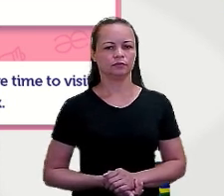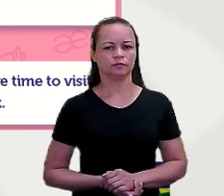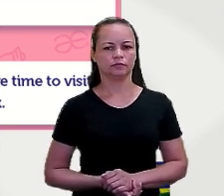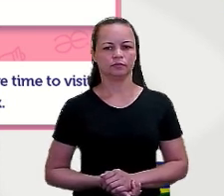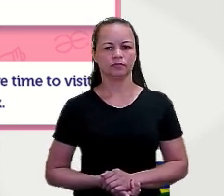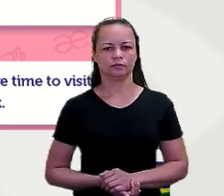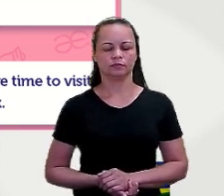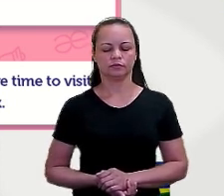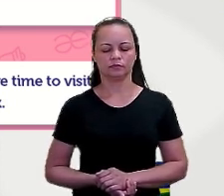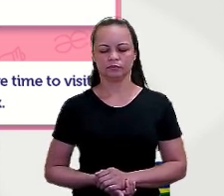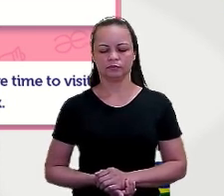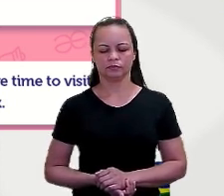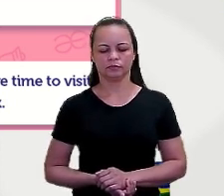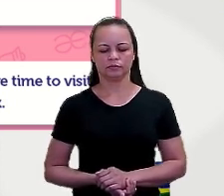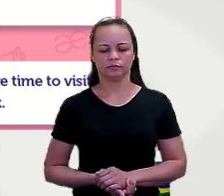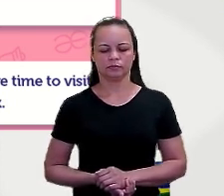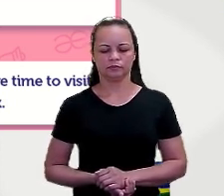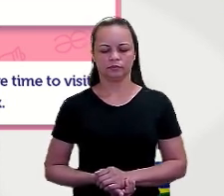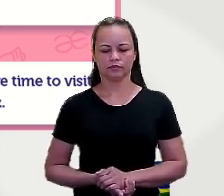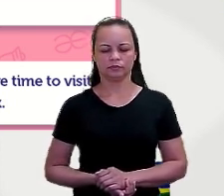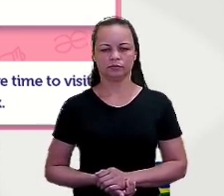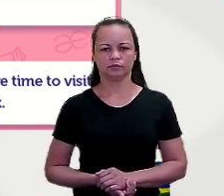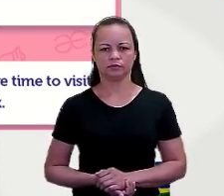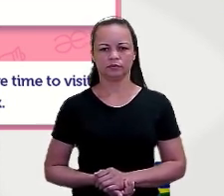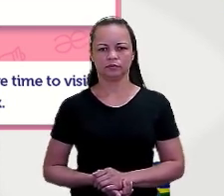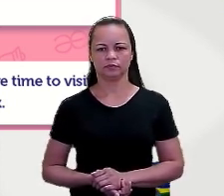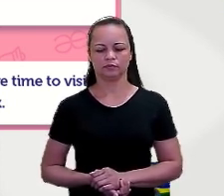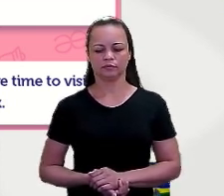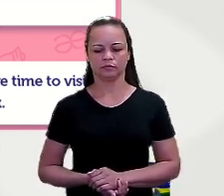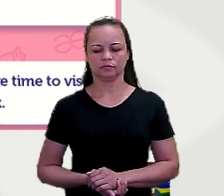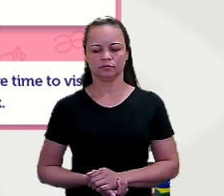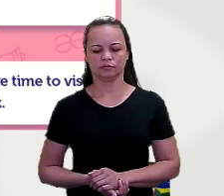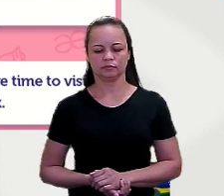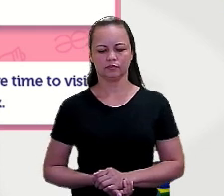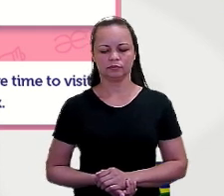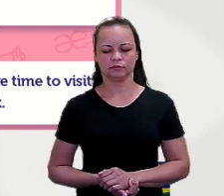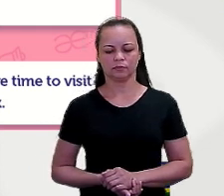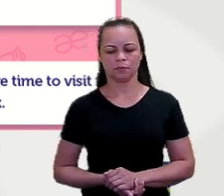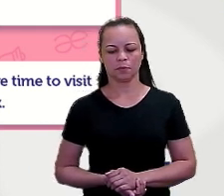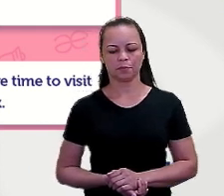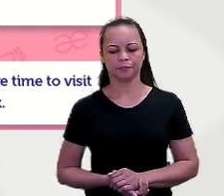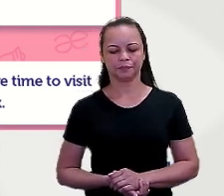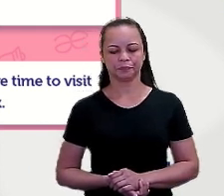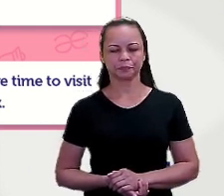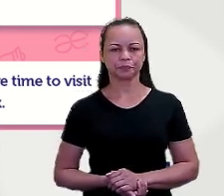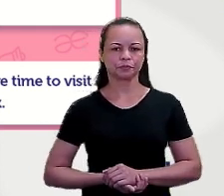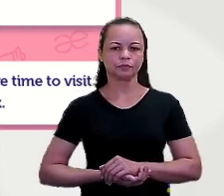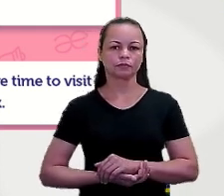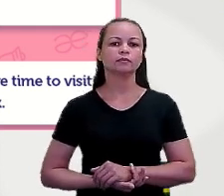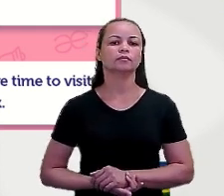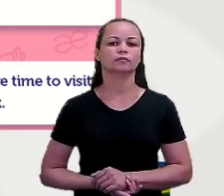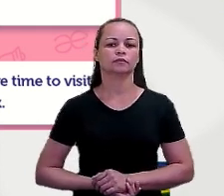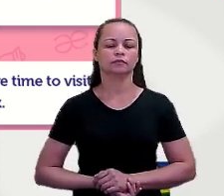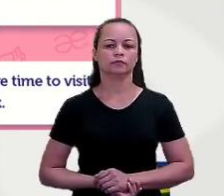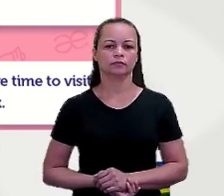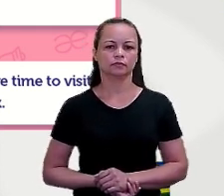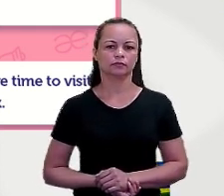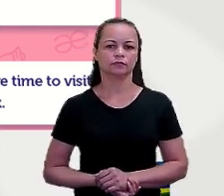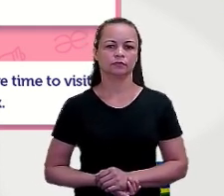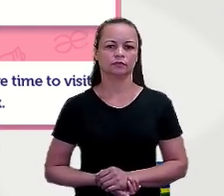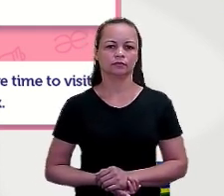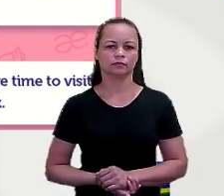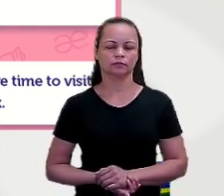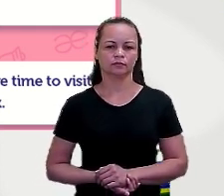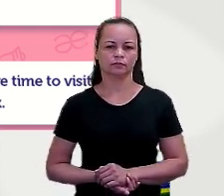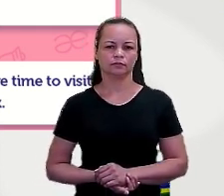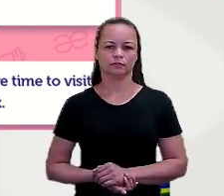see something that is so famous. After that, we went to Times Square to see all the lights and